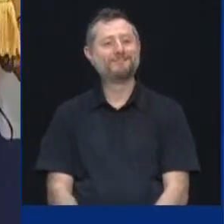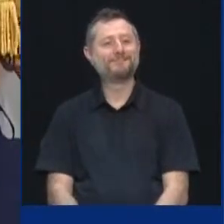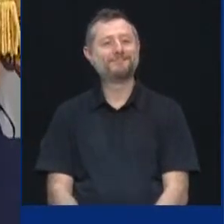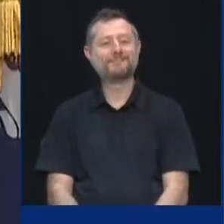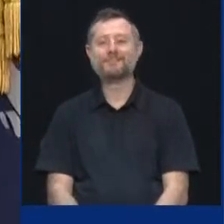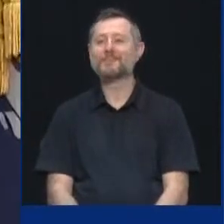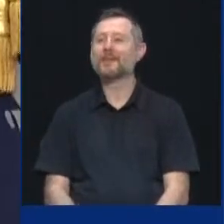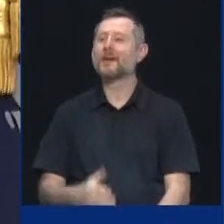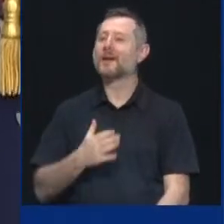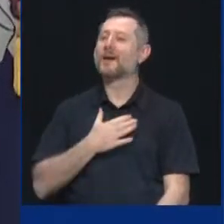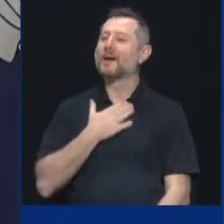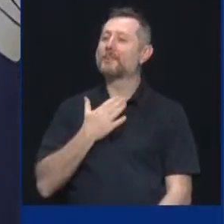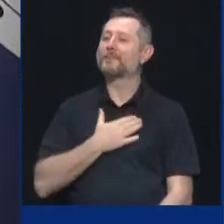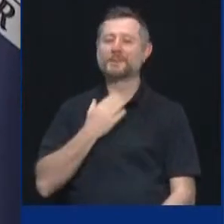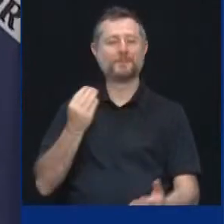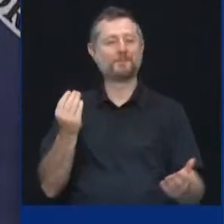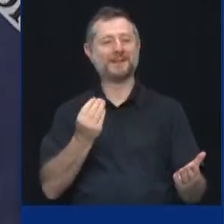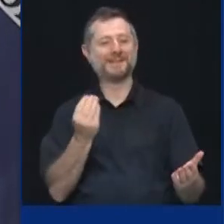Happy Monday.